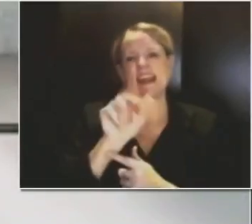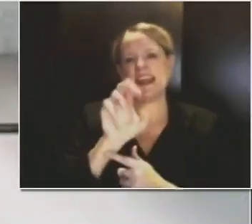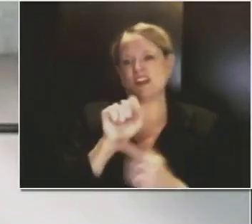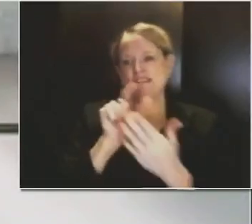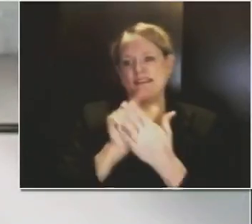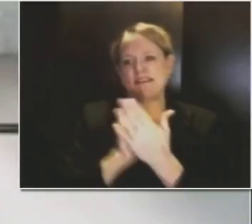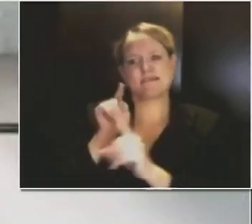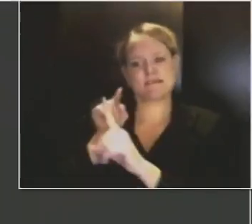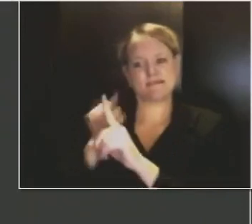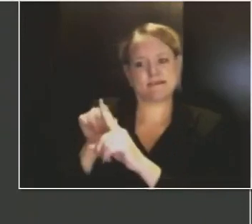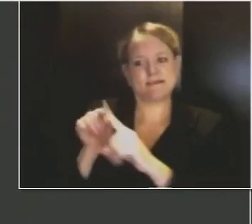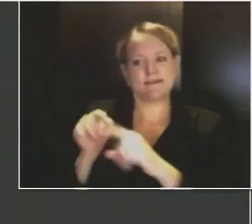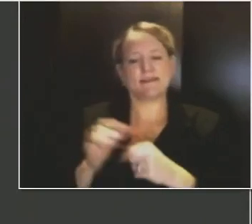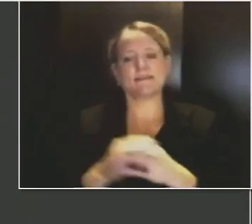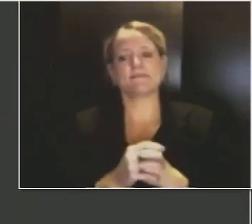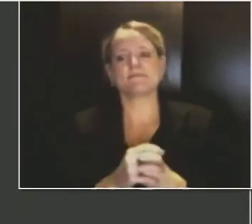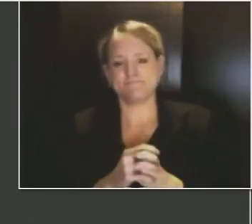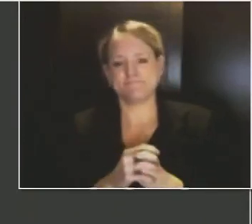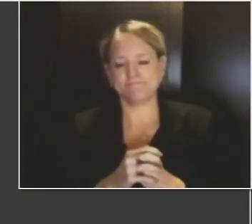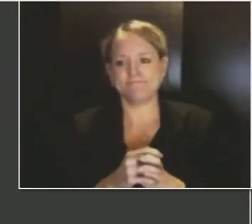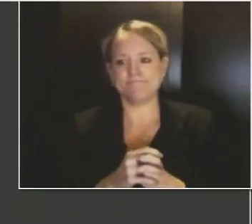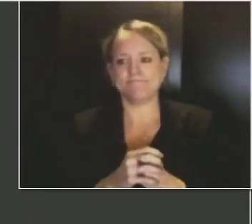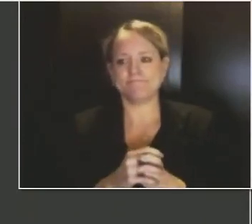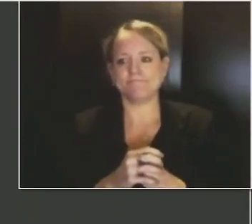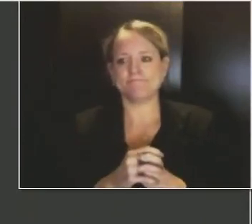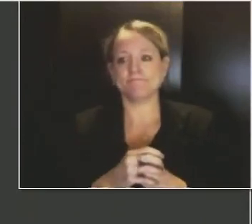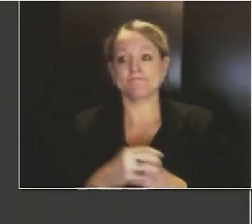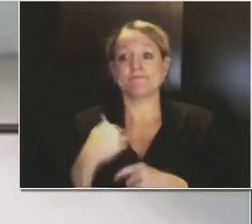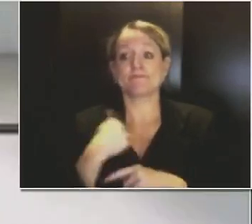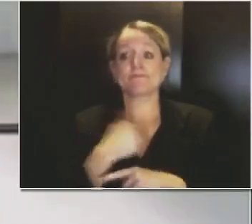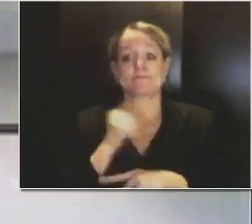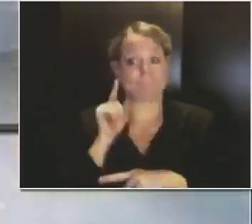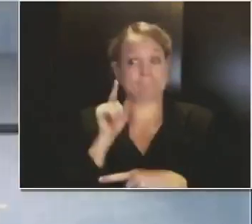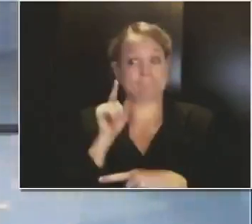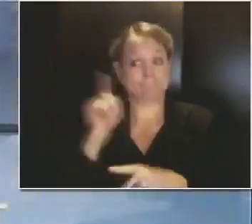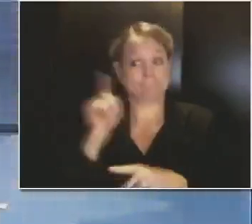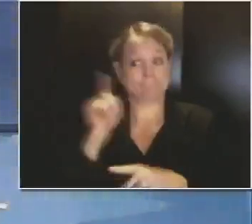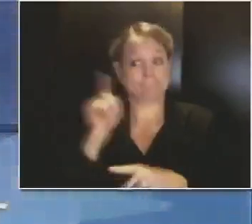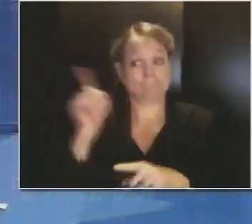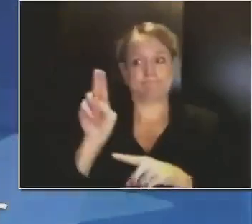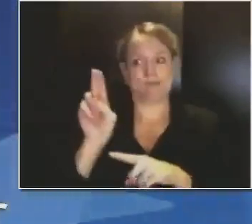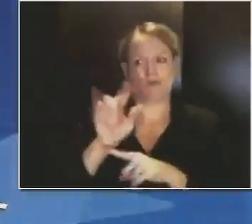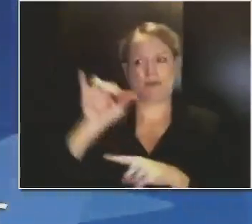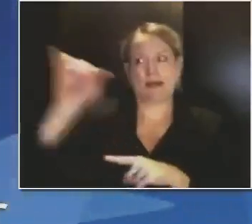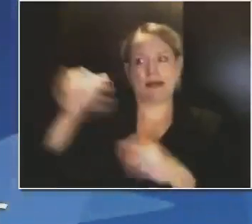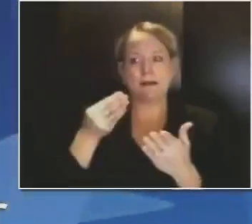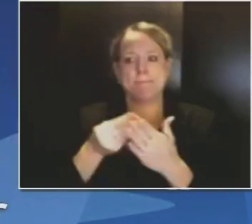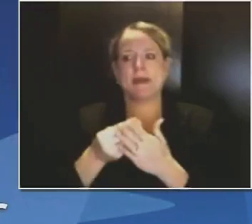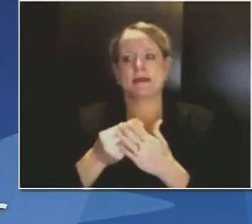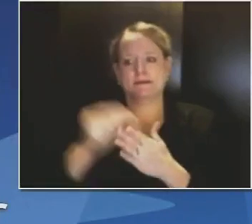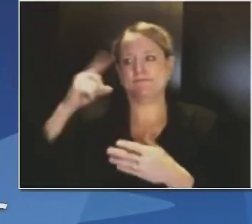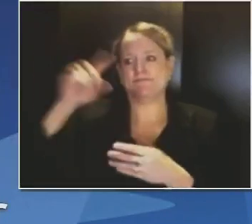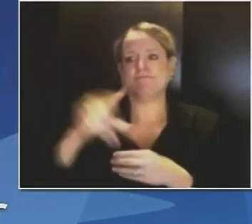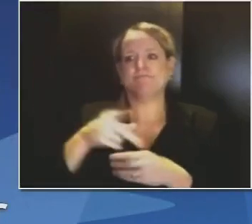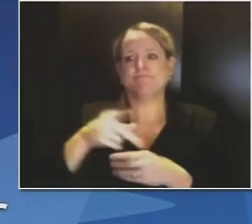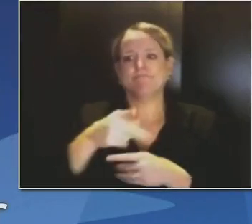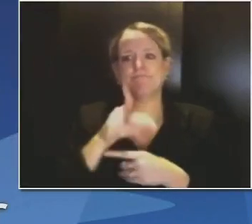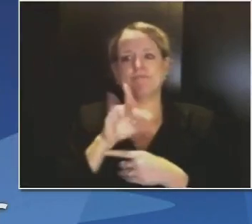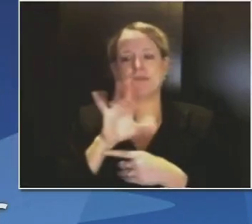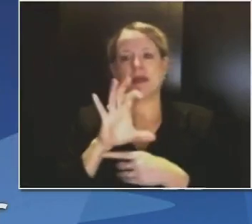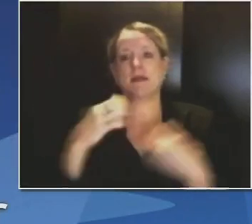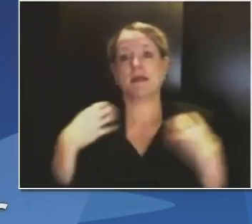funding. We're very aware that this pandemic is costing people economically. We've